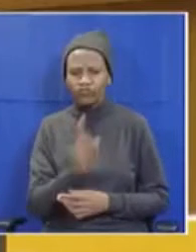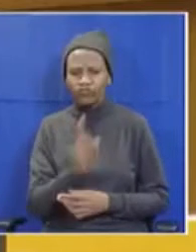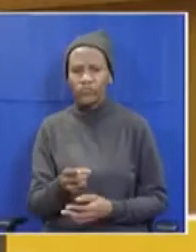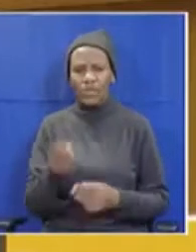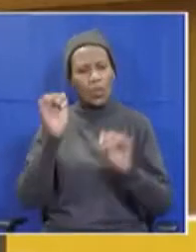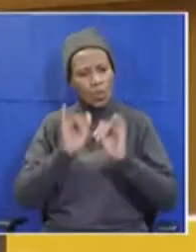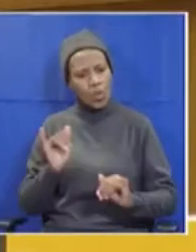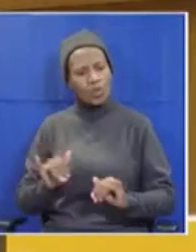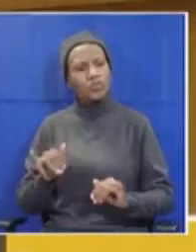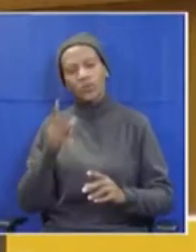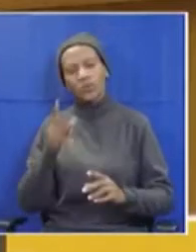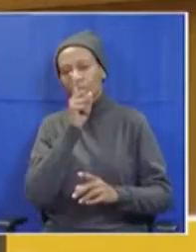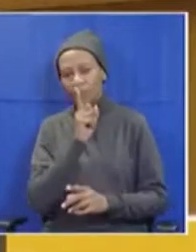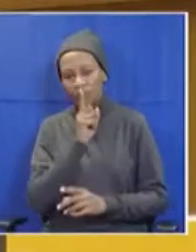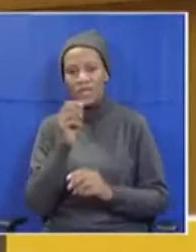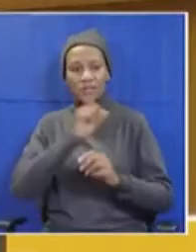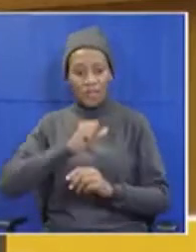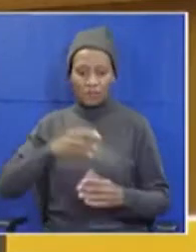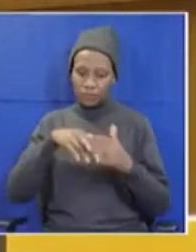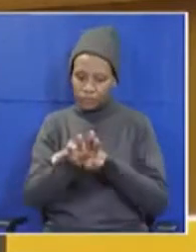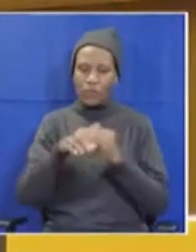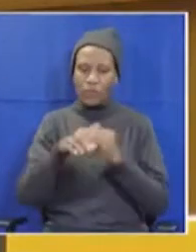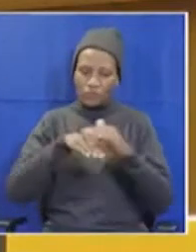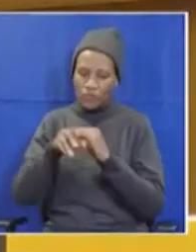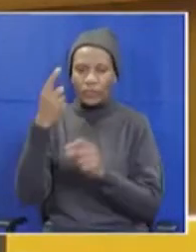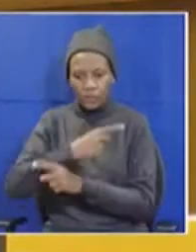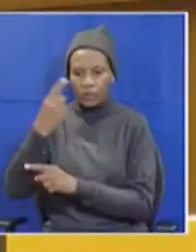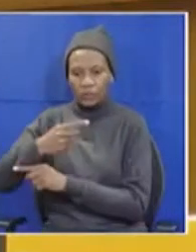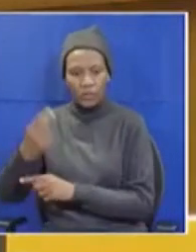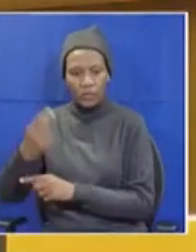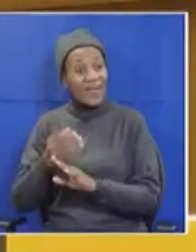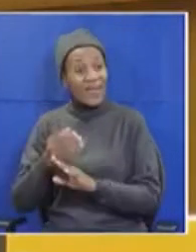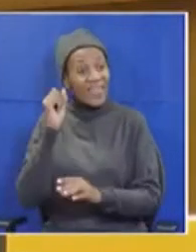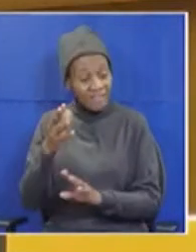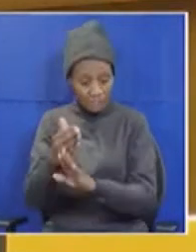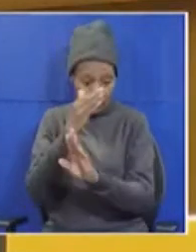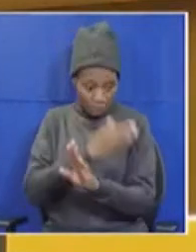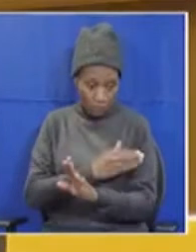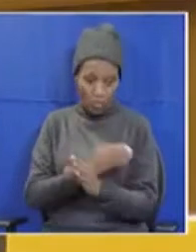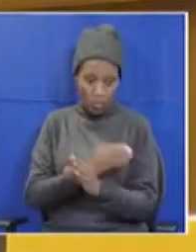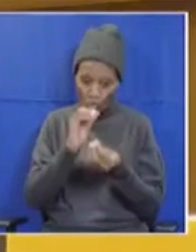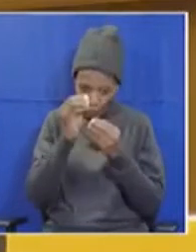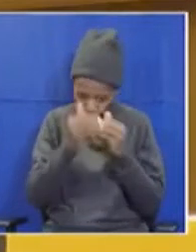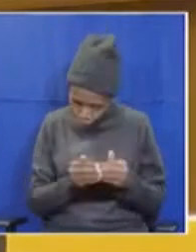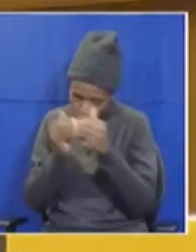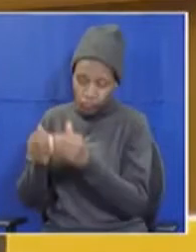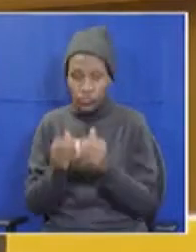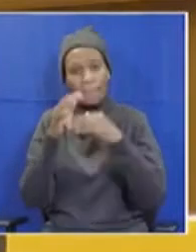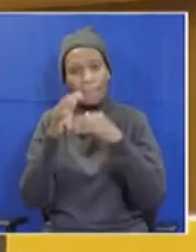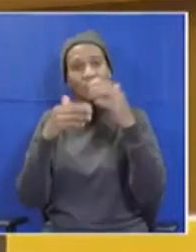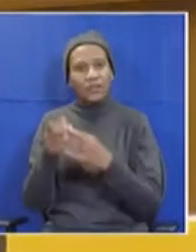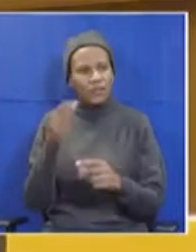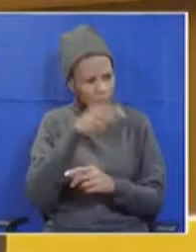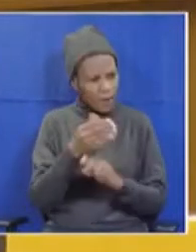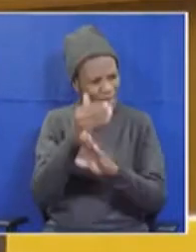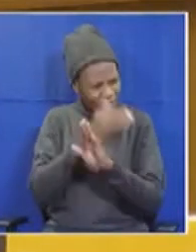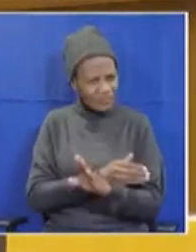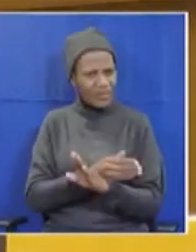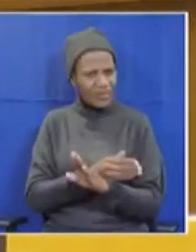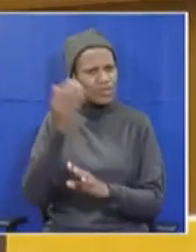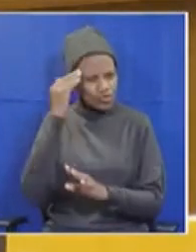staff to continue using it. Had they taken corrective action when they became aware that the building did